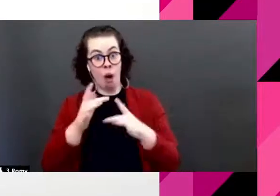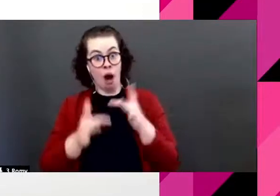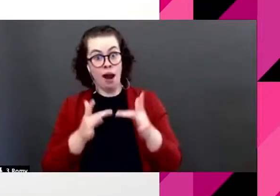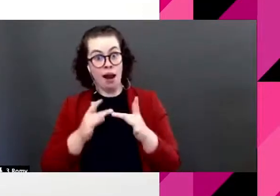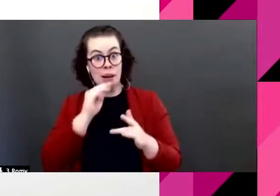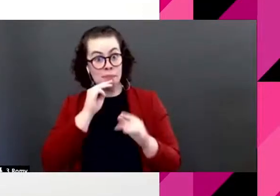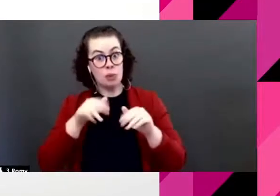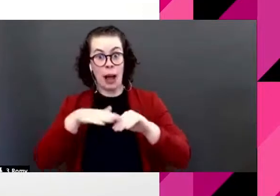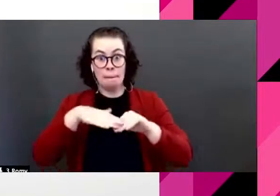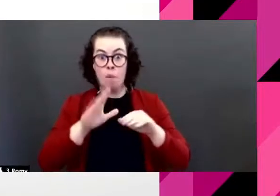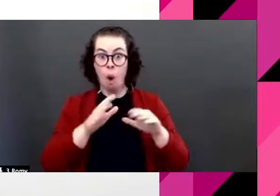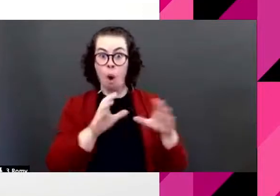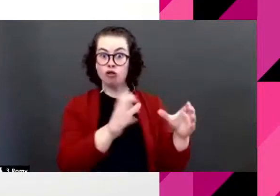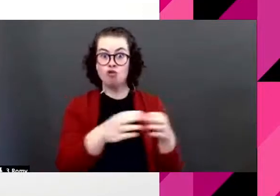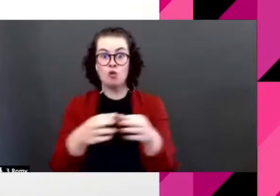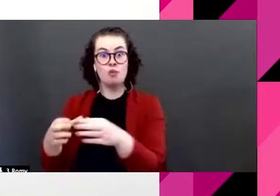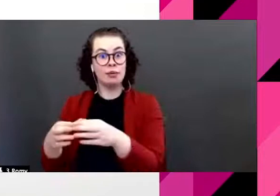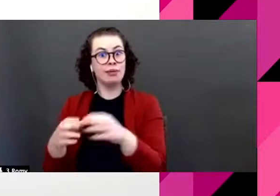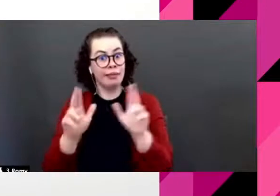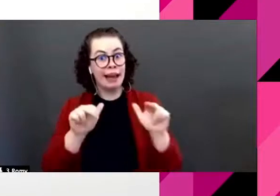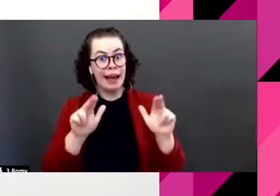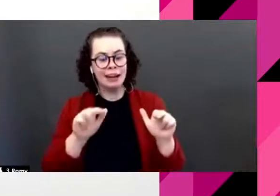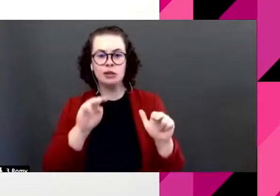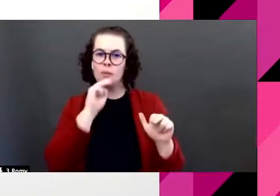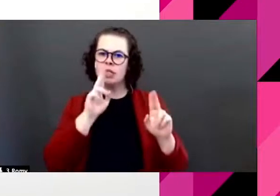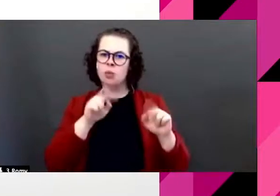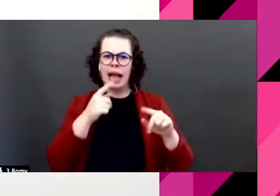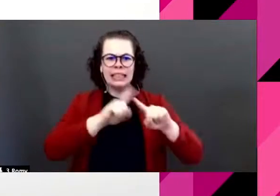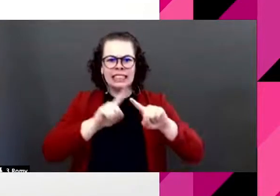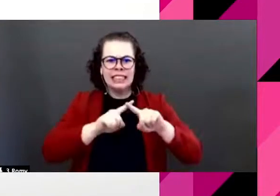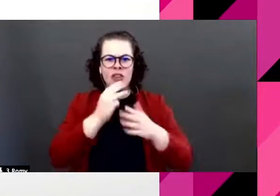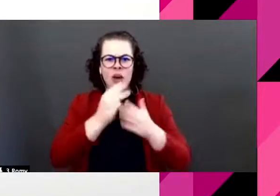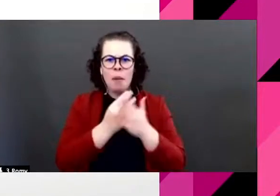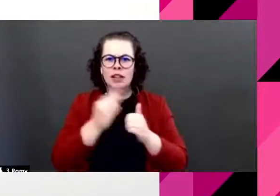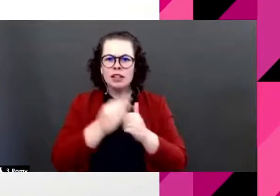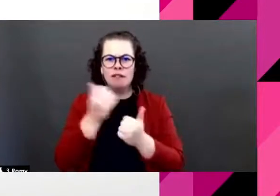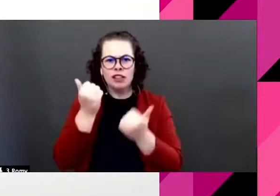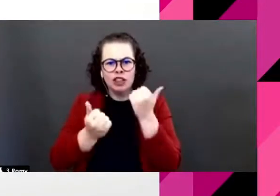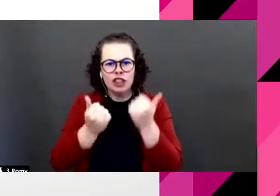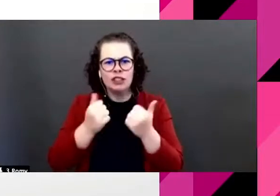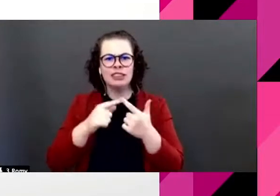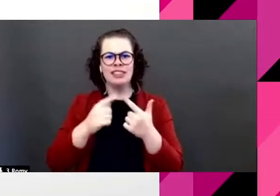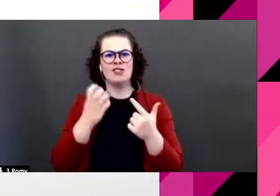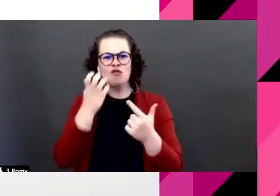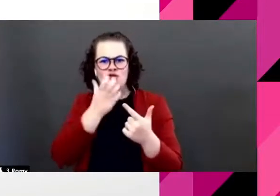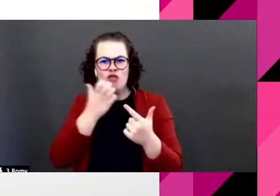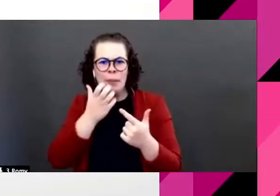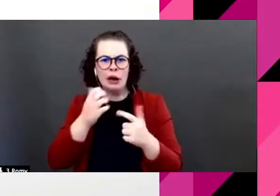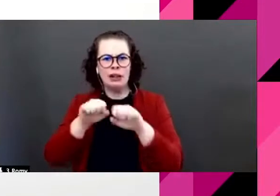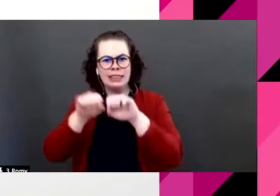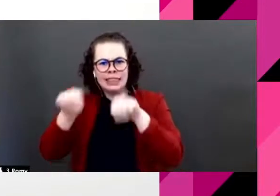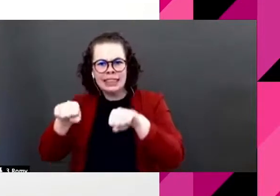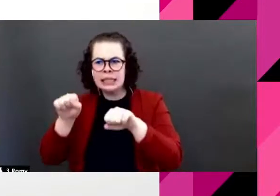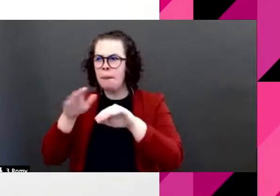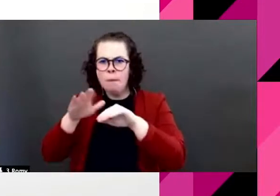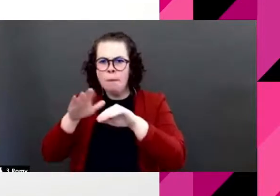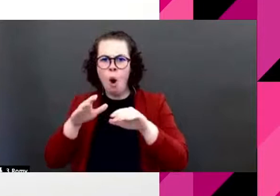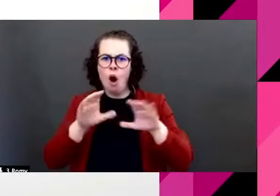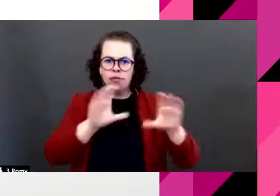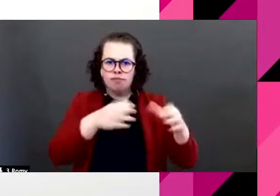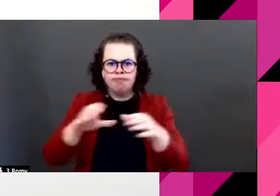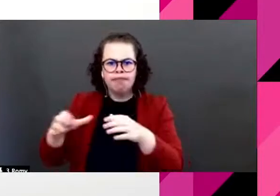to comprehensively examine all aspects of the justice and criminal justice system in